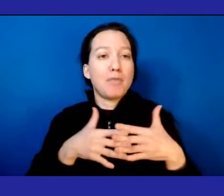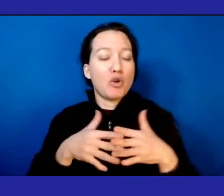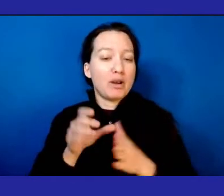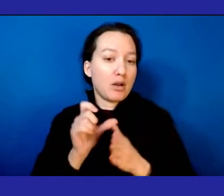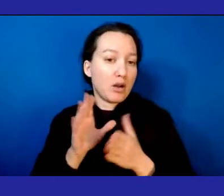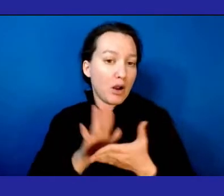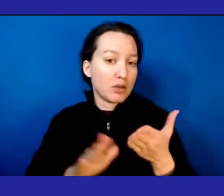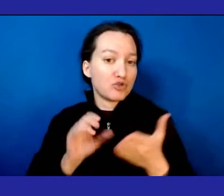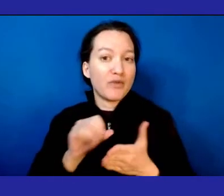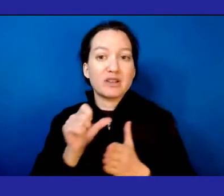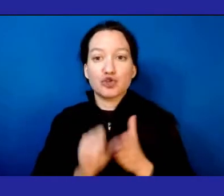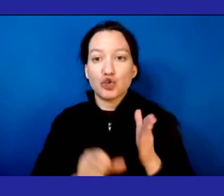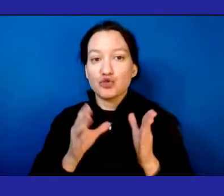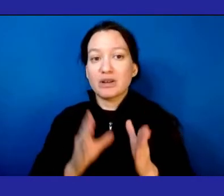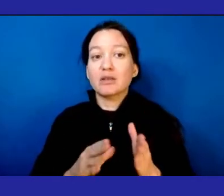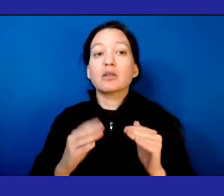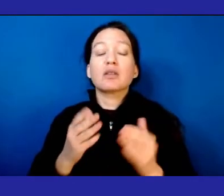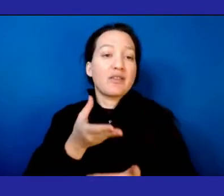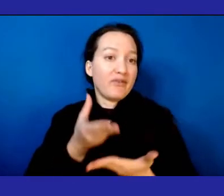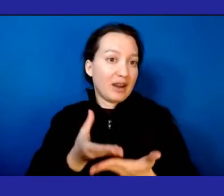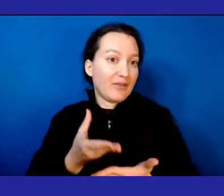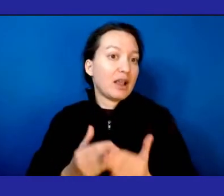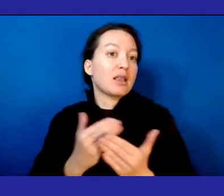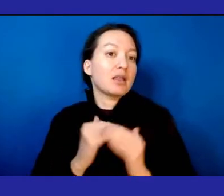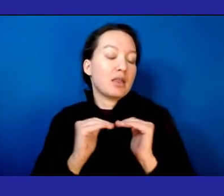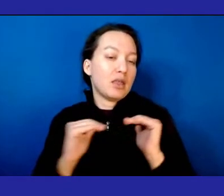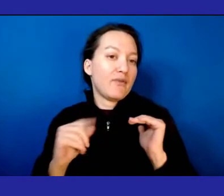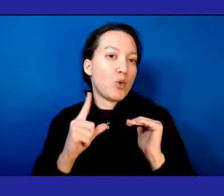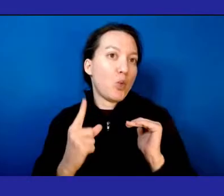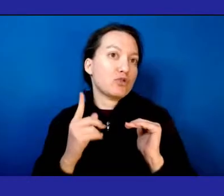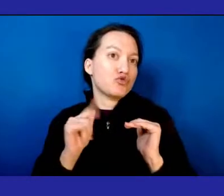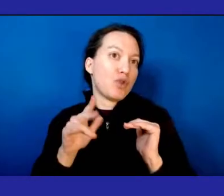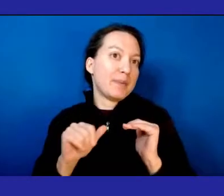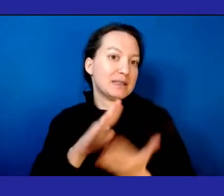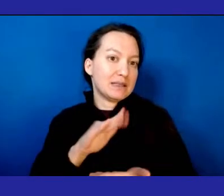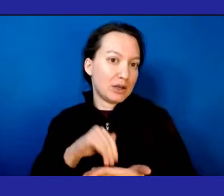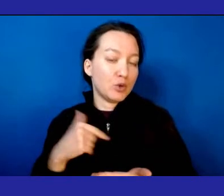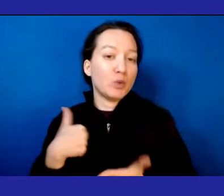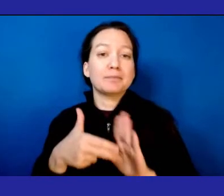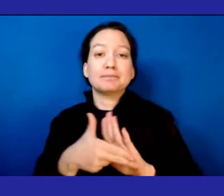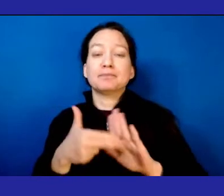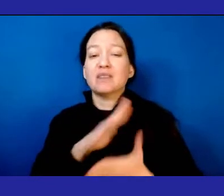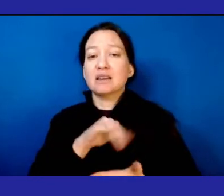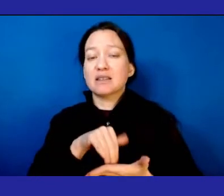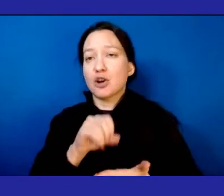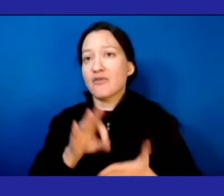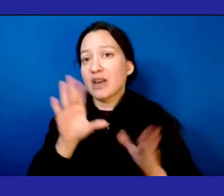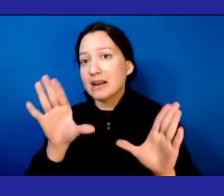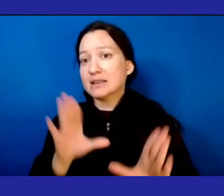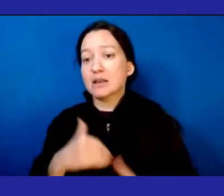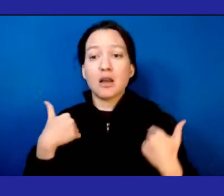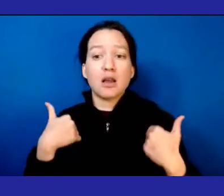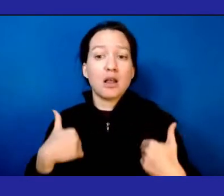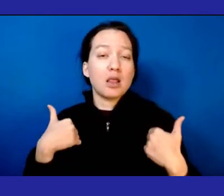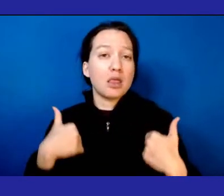verified level 1 trauma center and were designated as a center of excellence in lung cancer